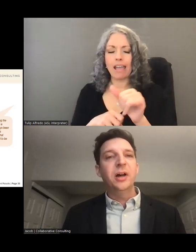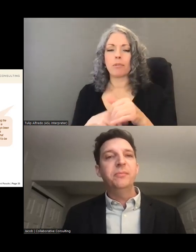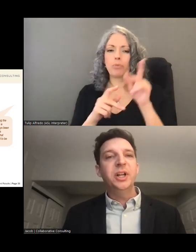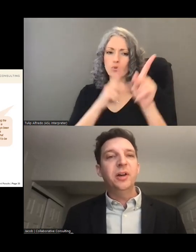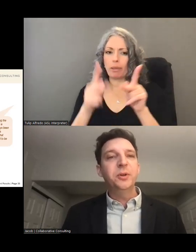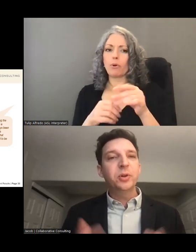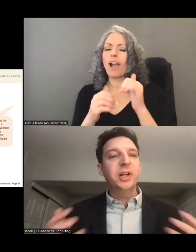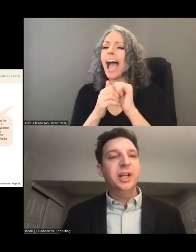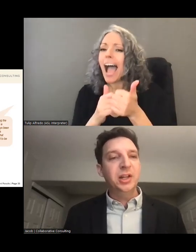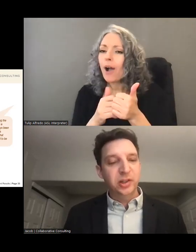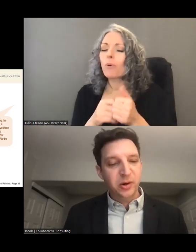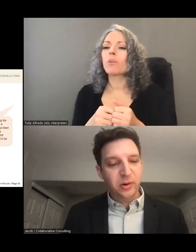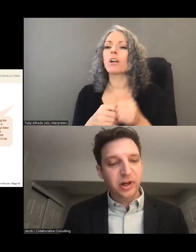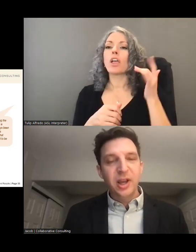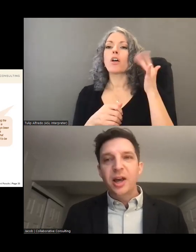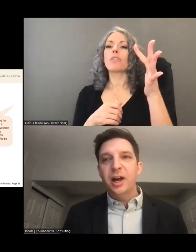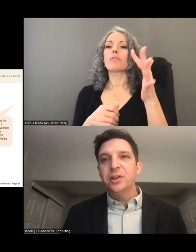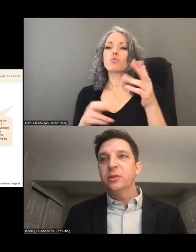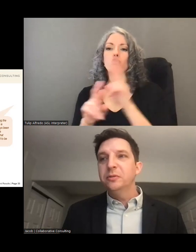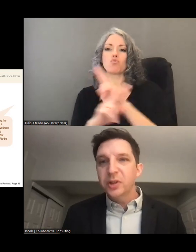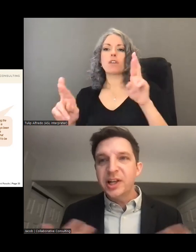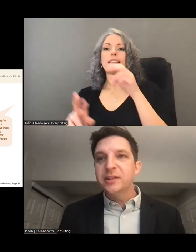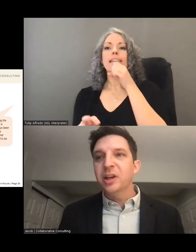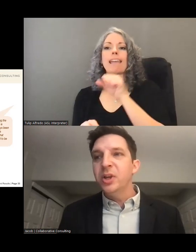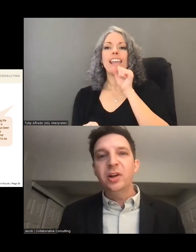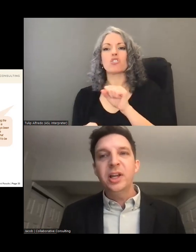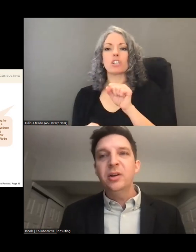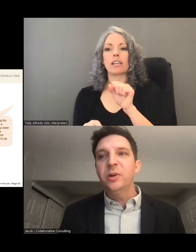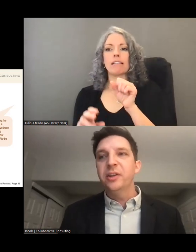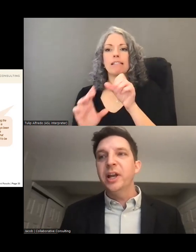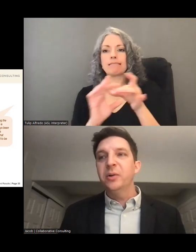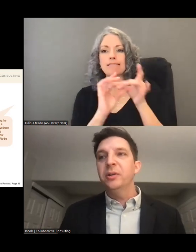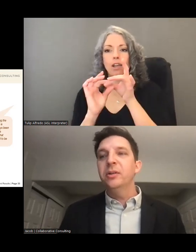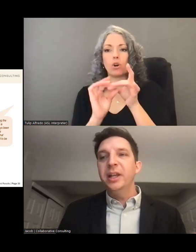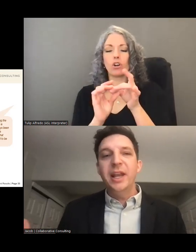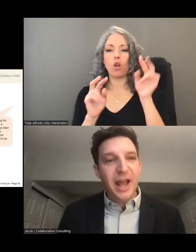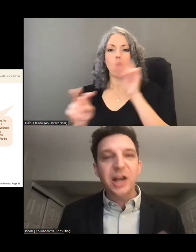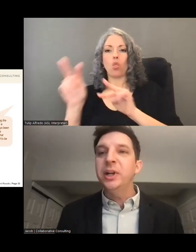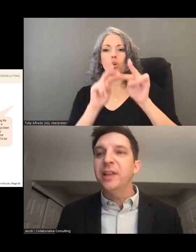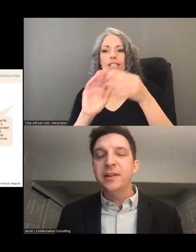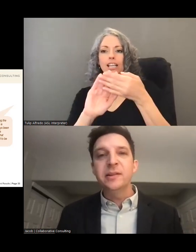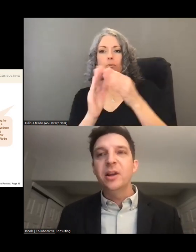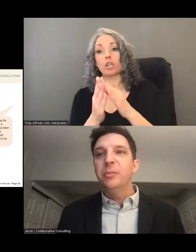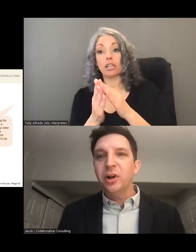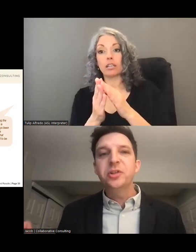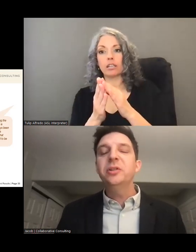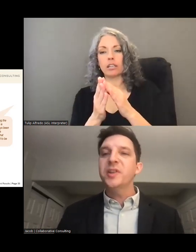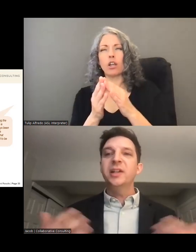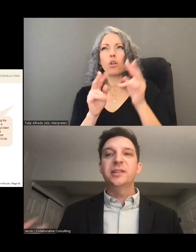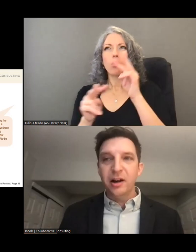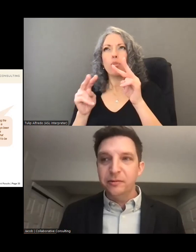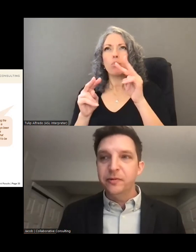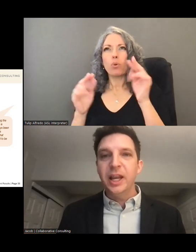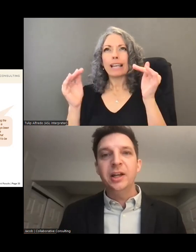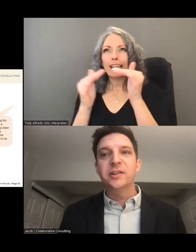so, a future-ready aging network sort of looks at its community with an equity lens, but also looks